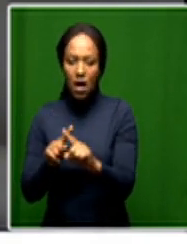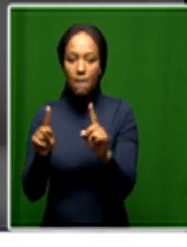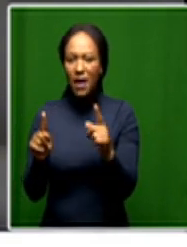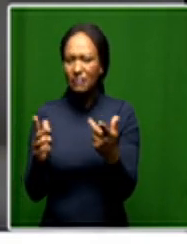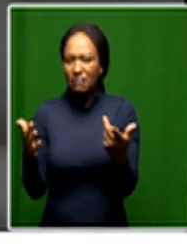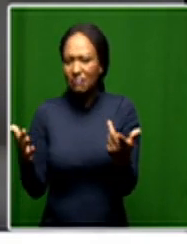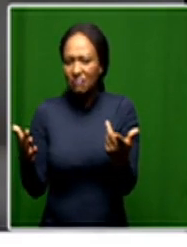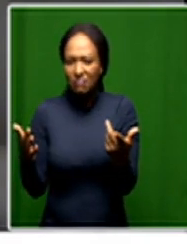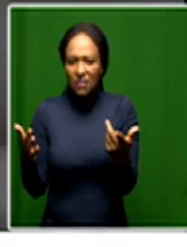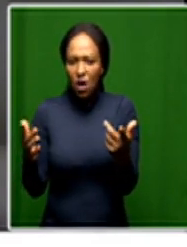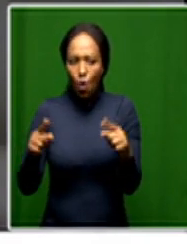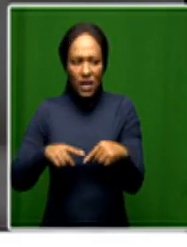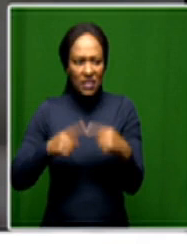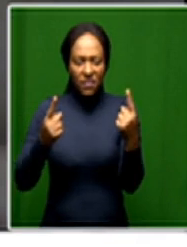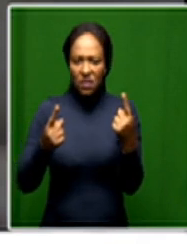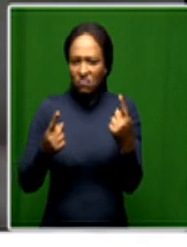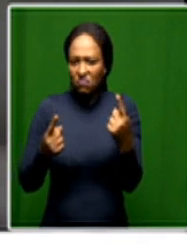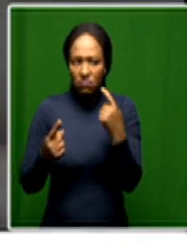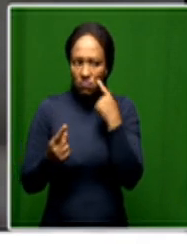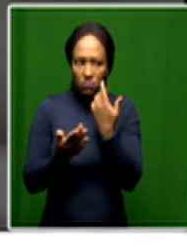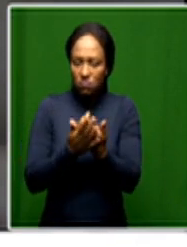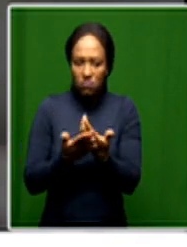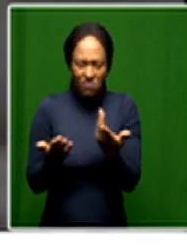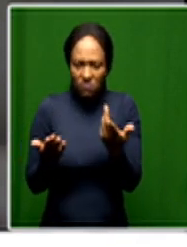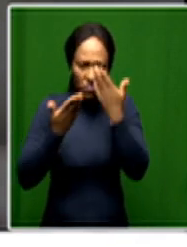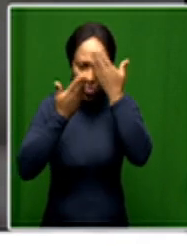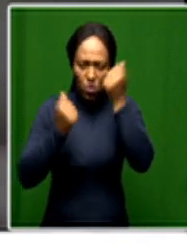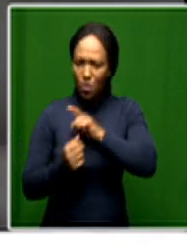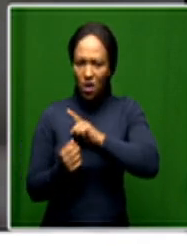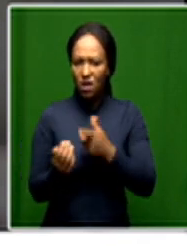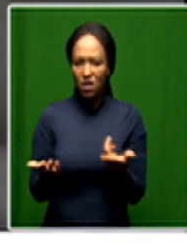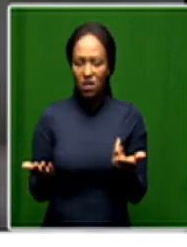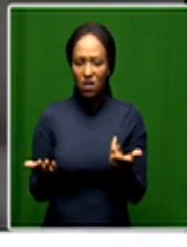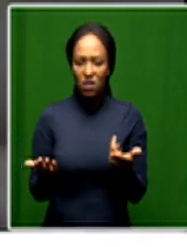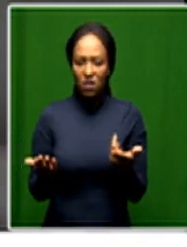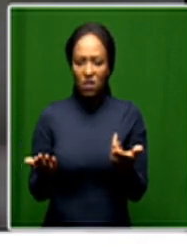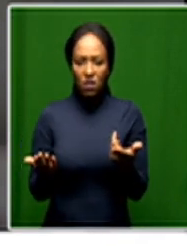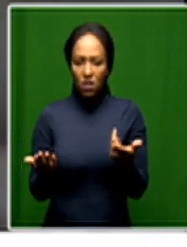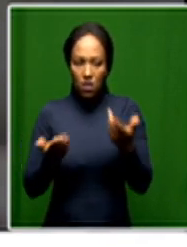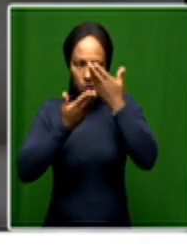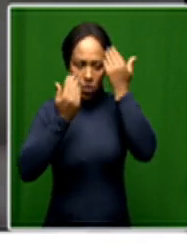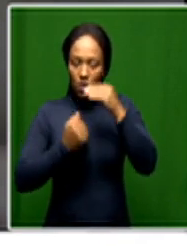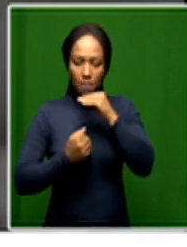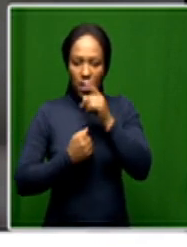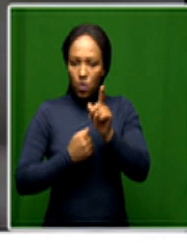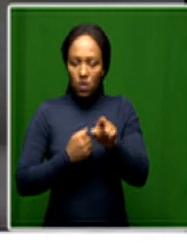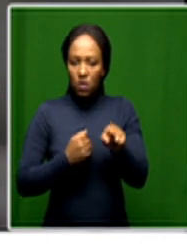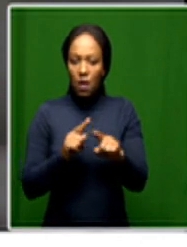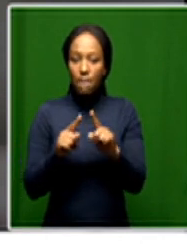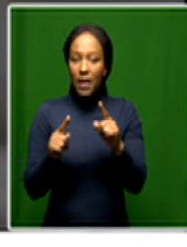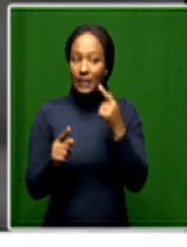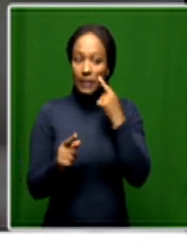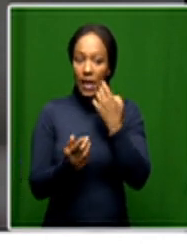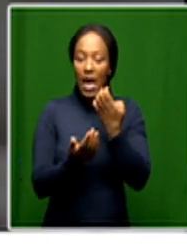reason for having any difference in race. So we don't know what it necessarily means. What we do know is that there's no